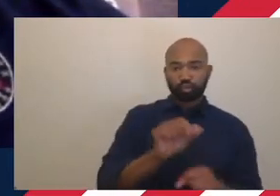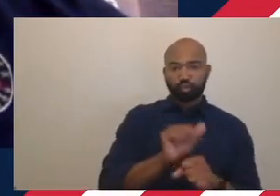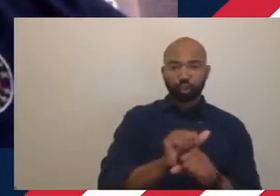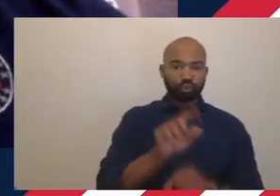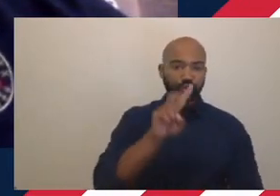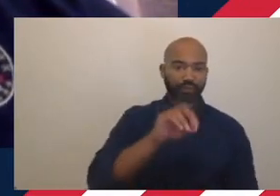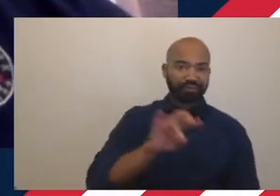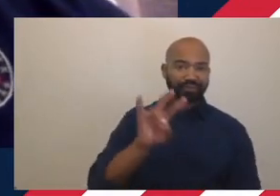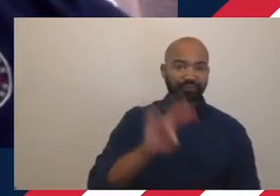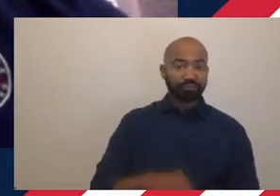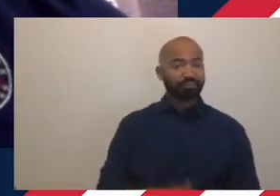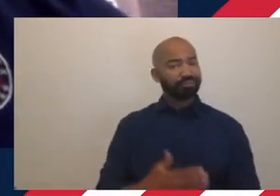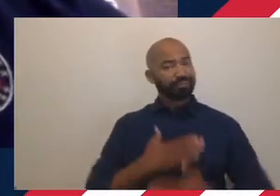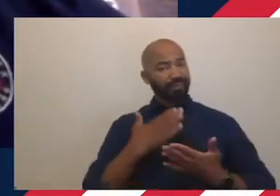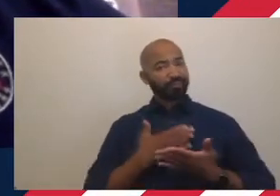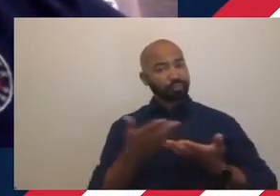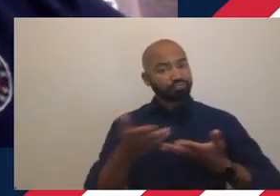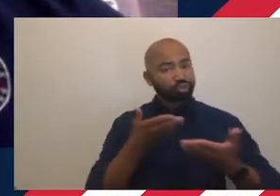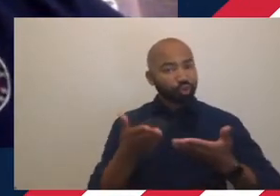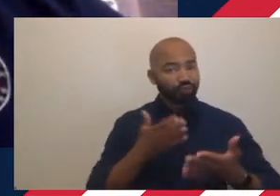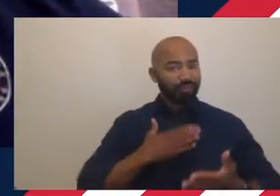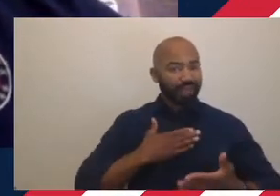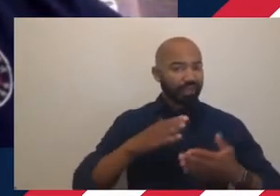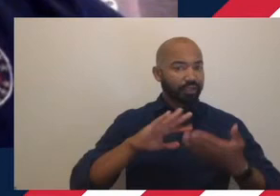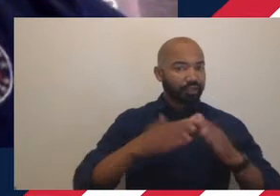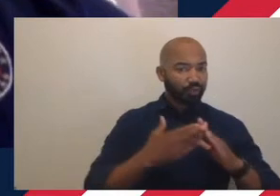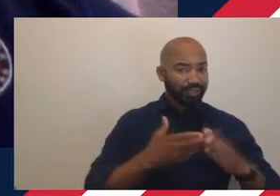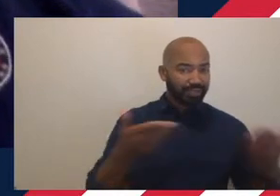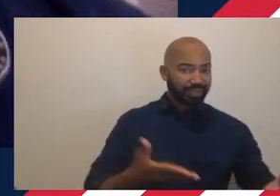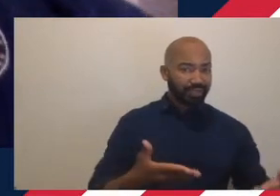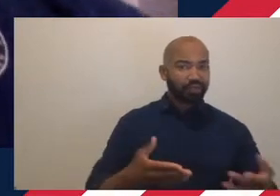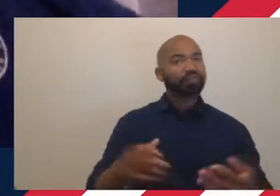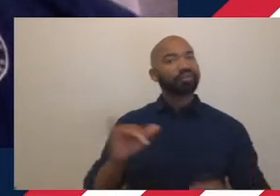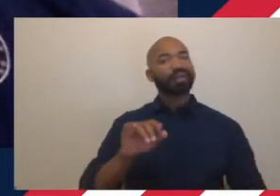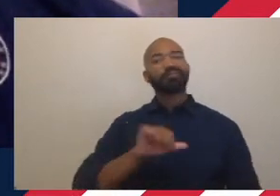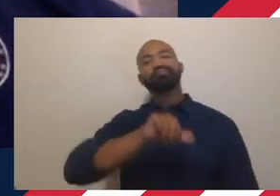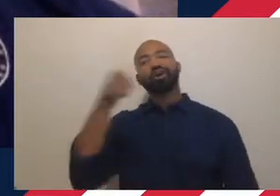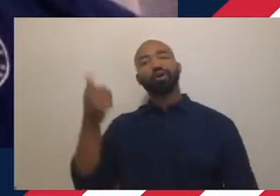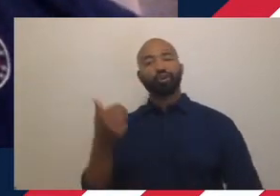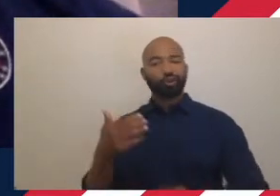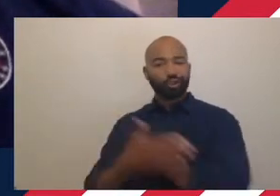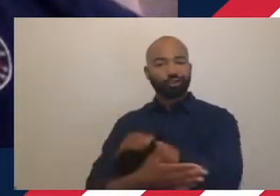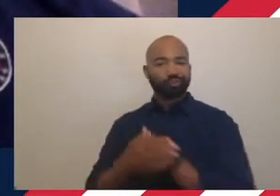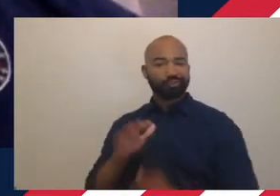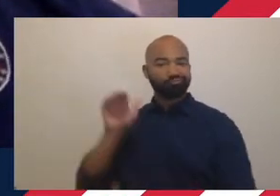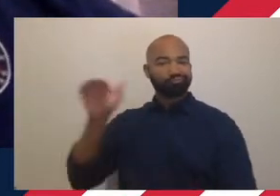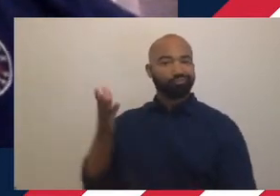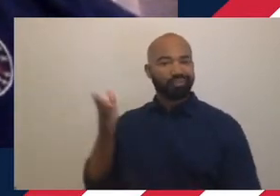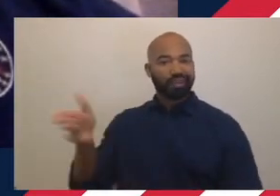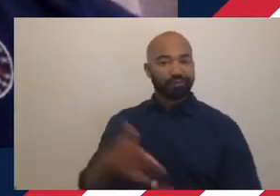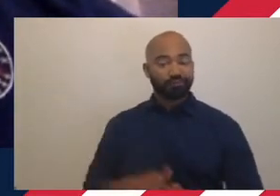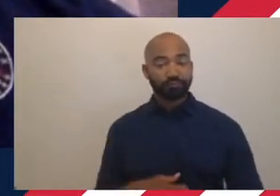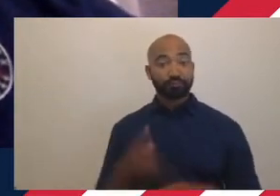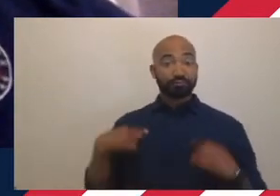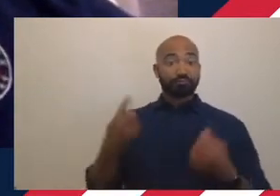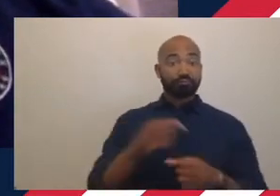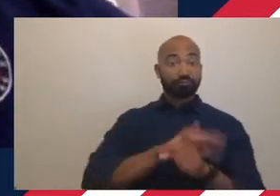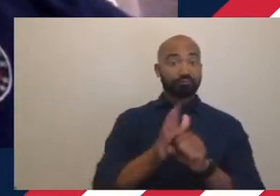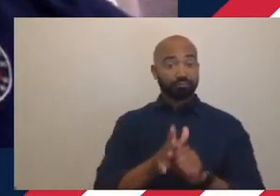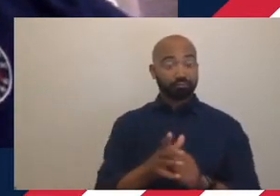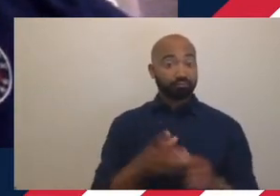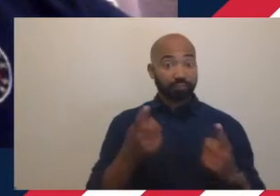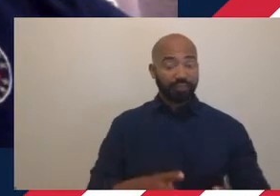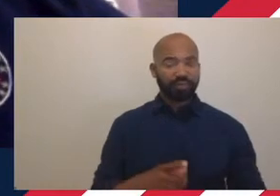serving my community at home just as I did overseas. Throughout the pandemic, my priority has been protecting my wife and 4